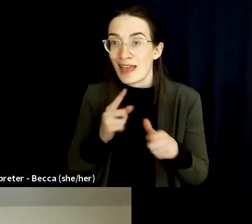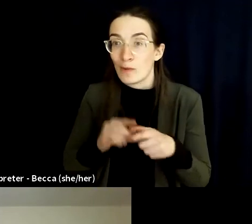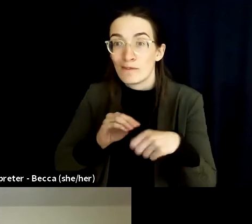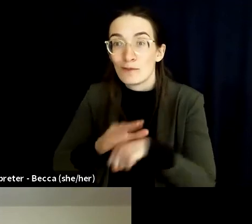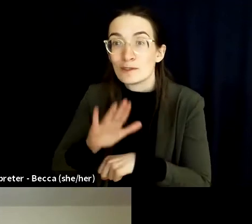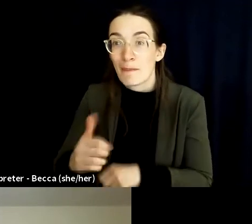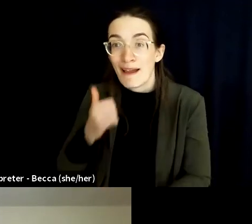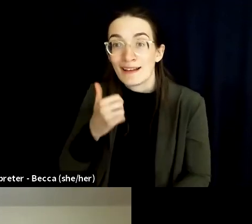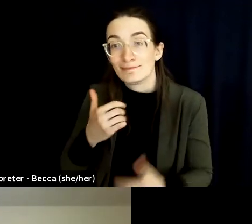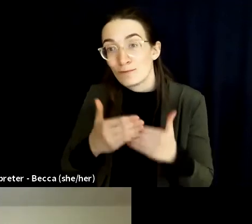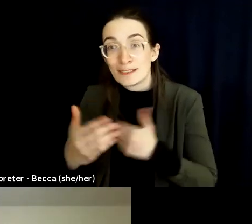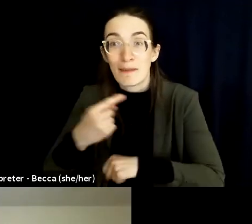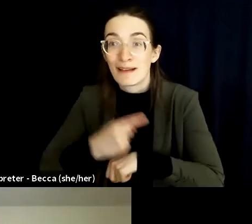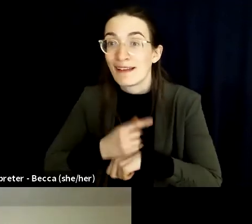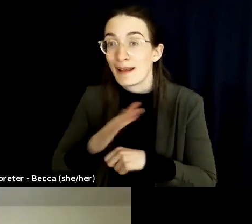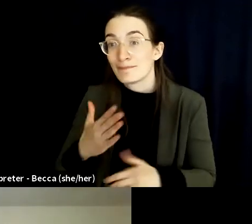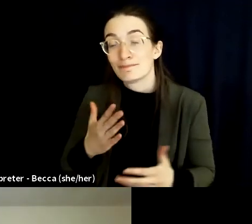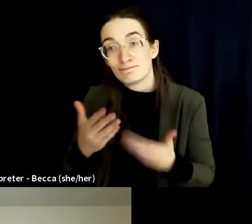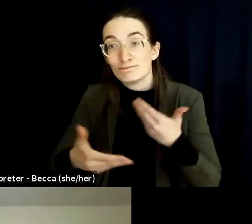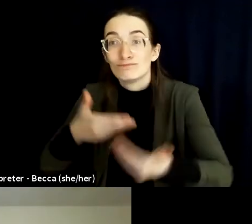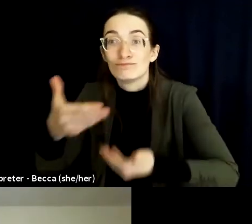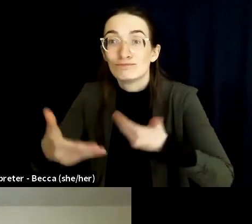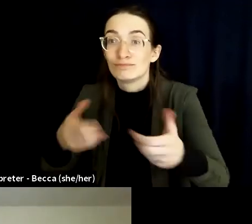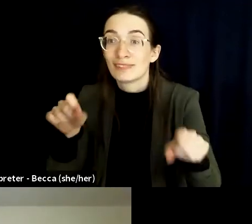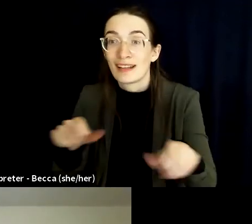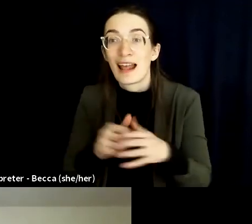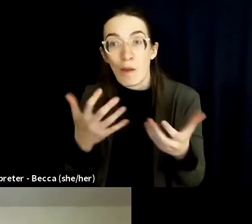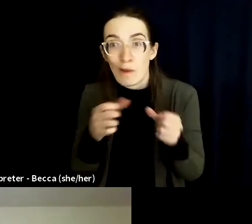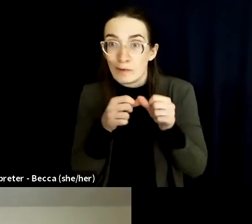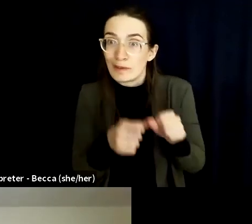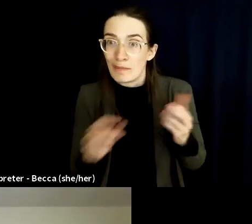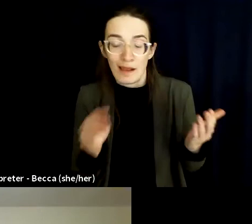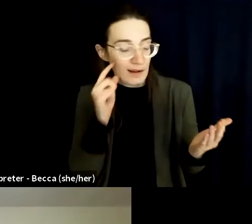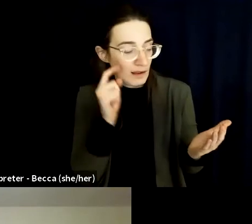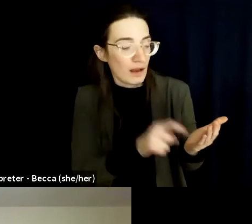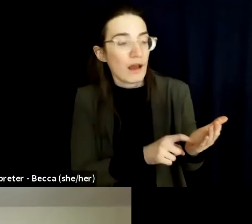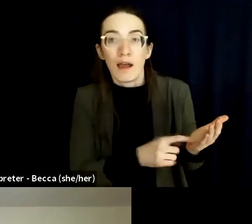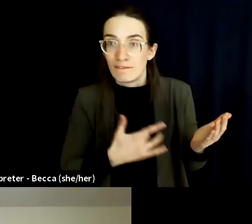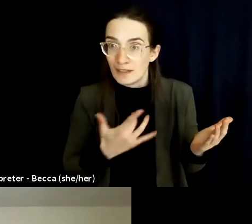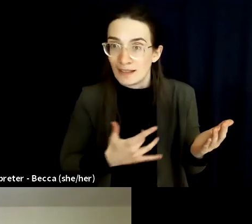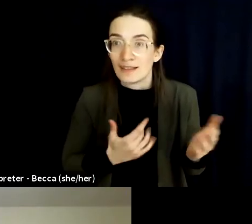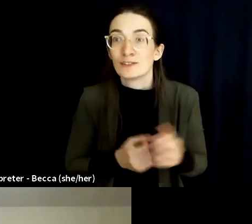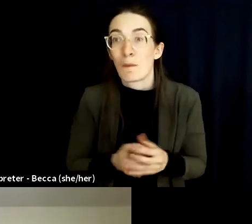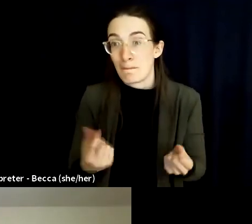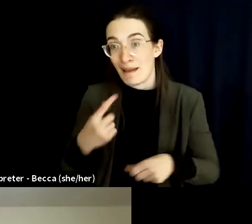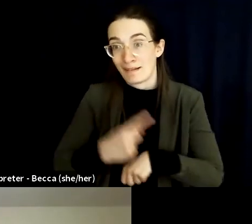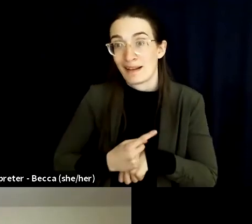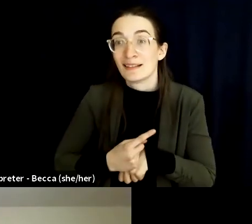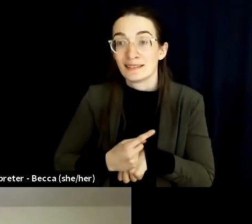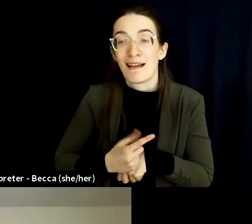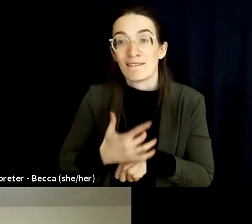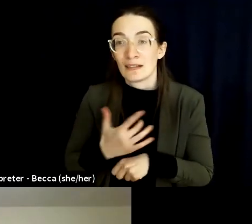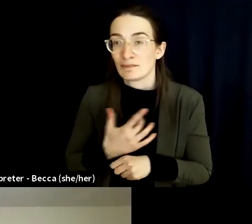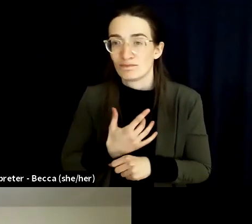is. So that's something I want to keep doing because I've definitely experienced a number of days where I've gone